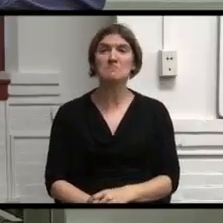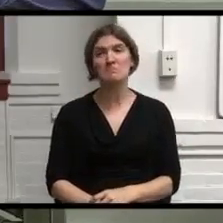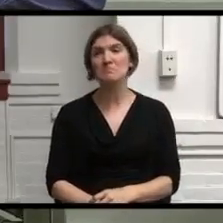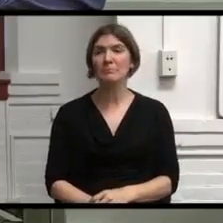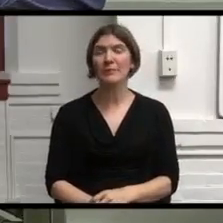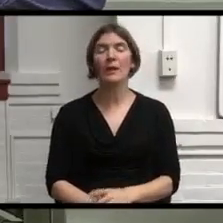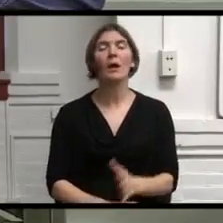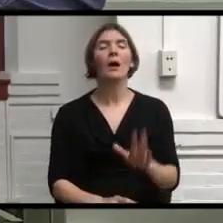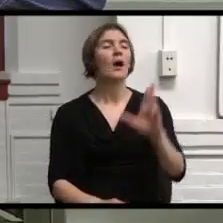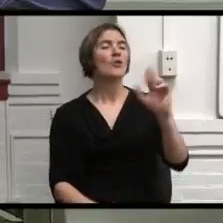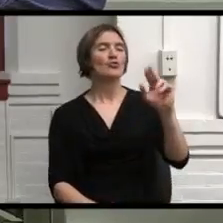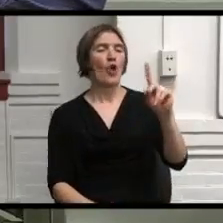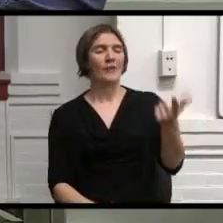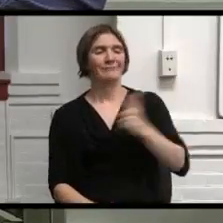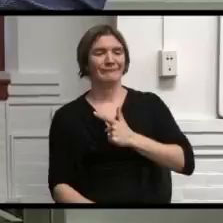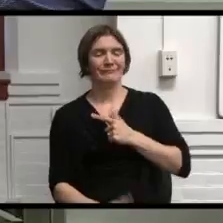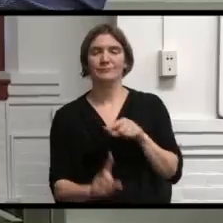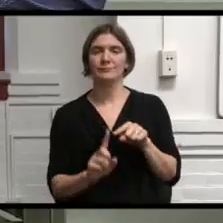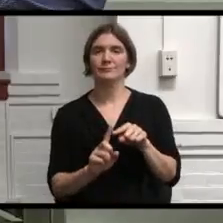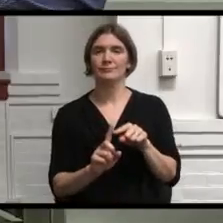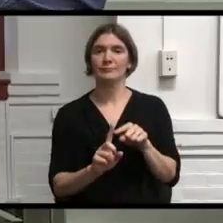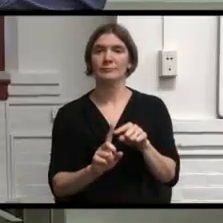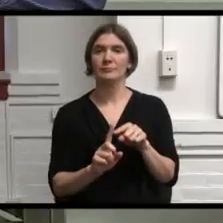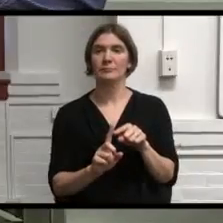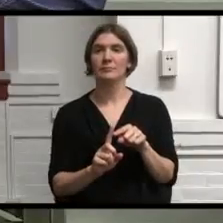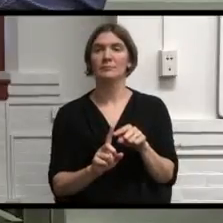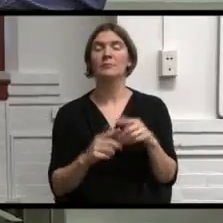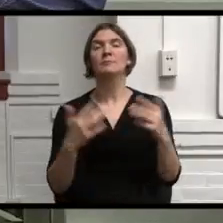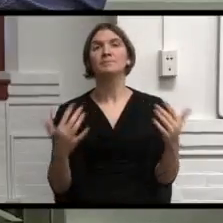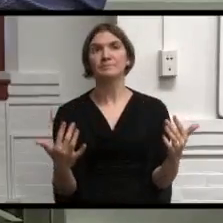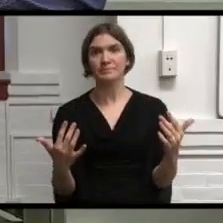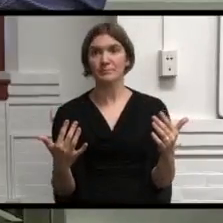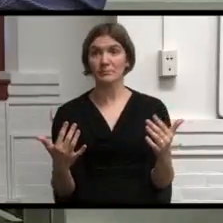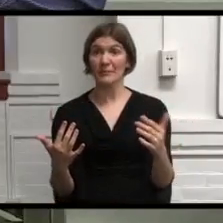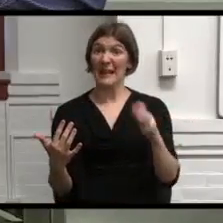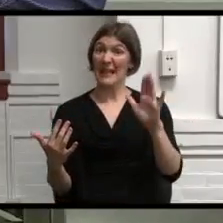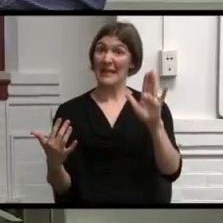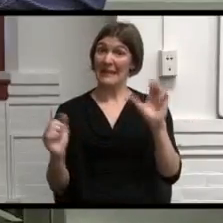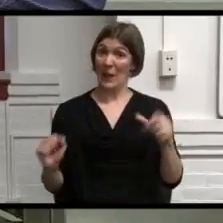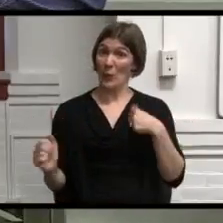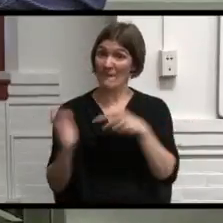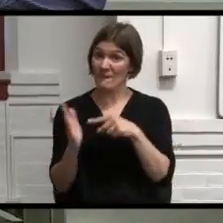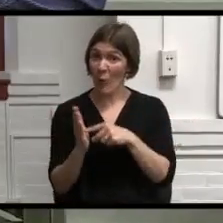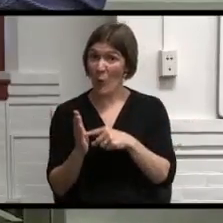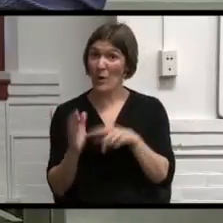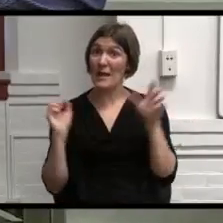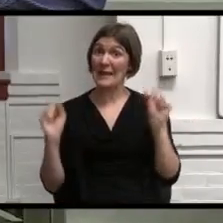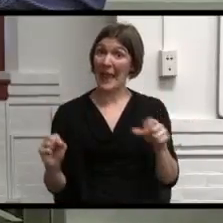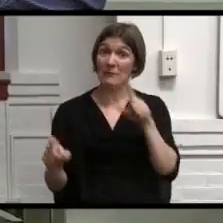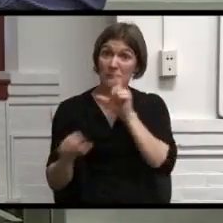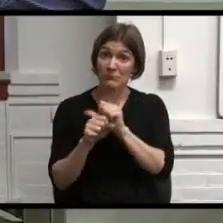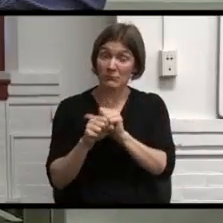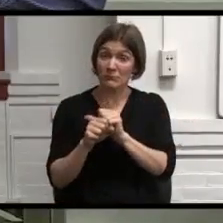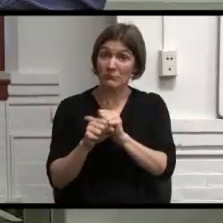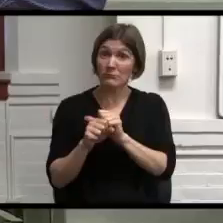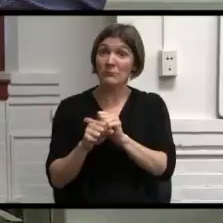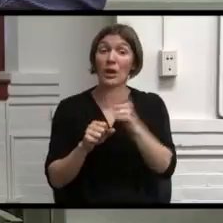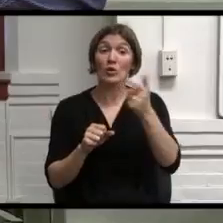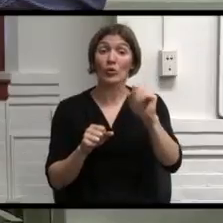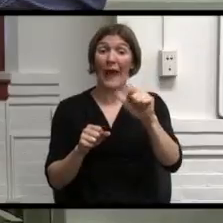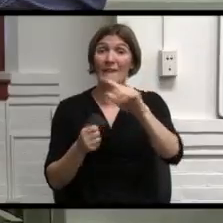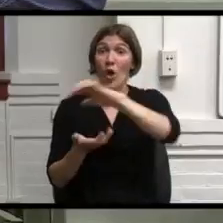I mean, one of the questions is, for instance, is it affordable and is it practical to actually think about removing the